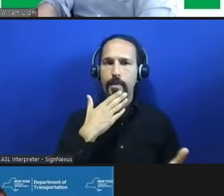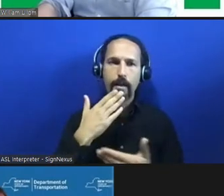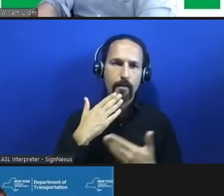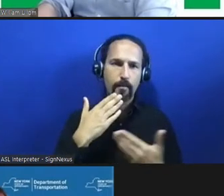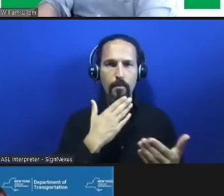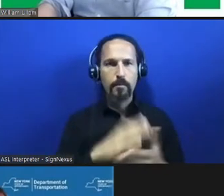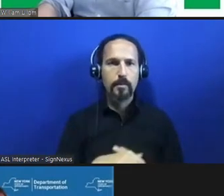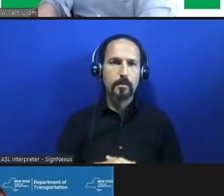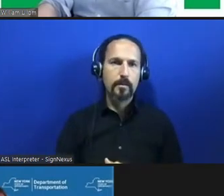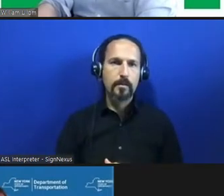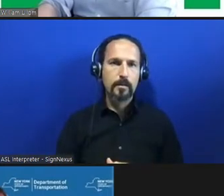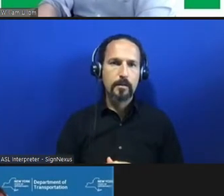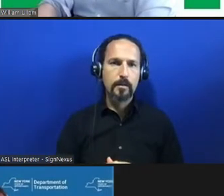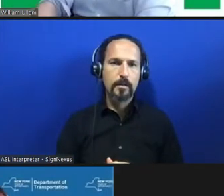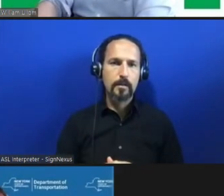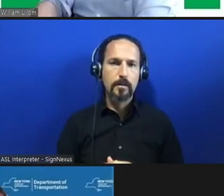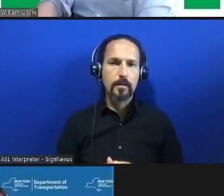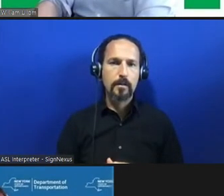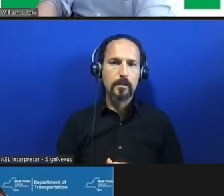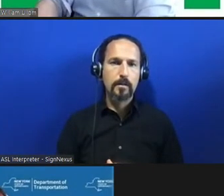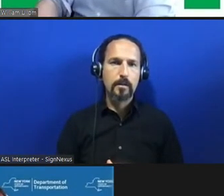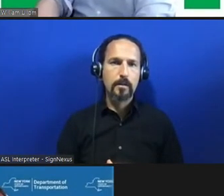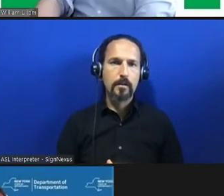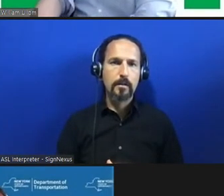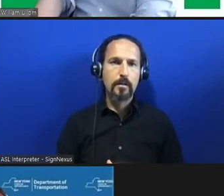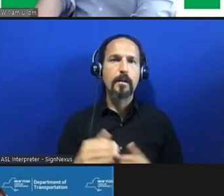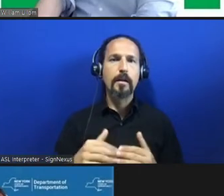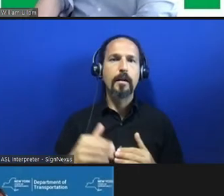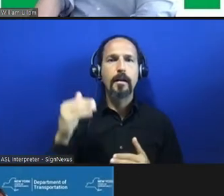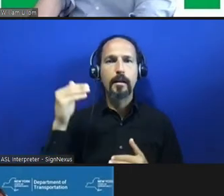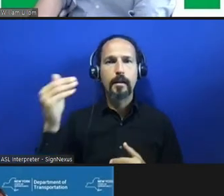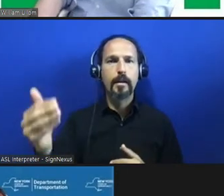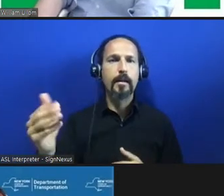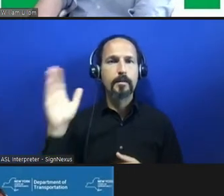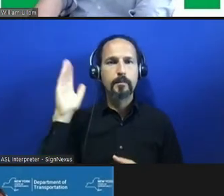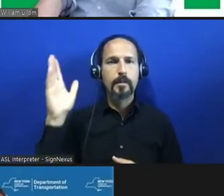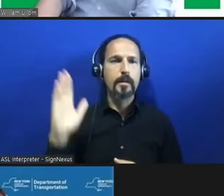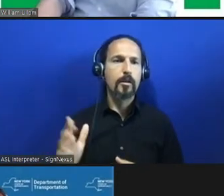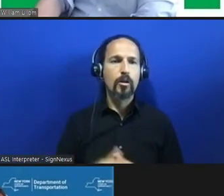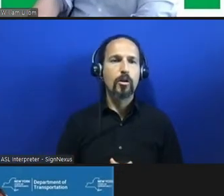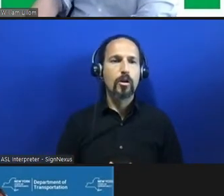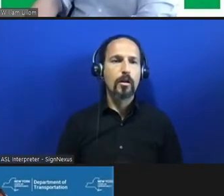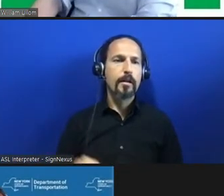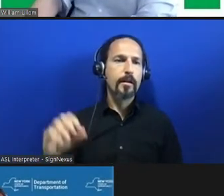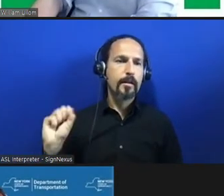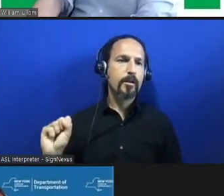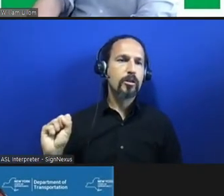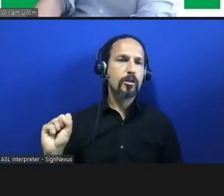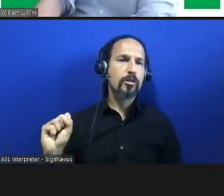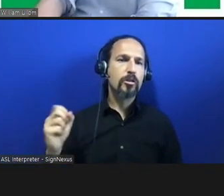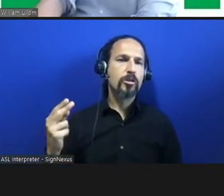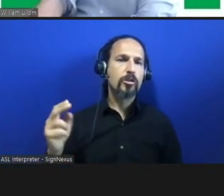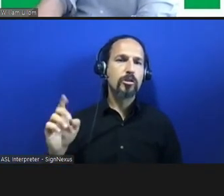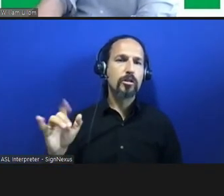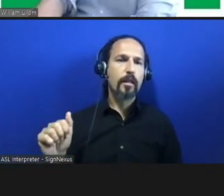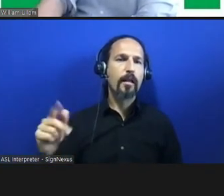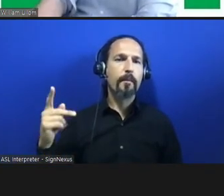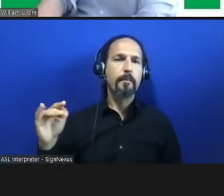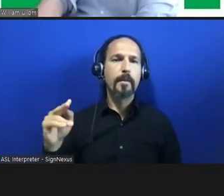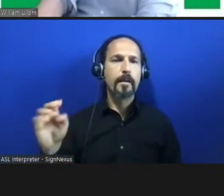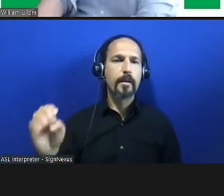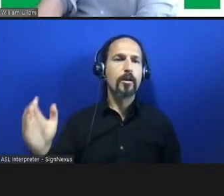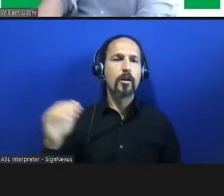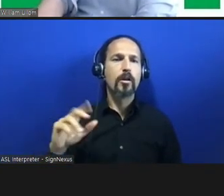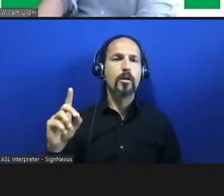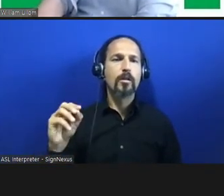much the next speaker is Sheila Pierre followed by Donald